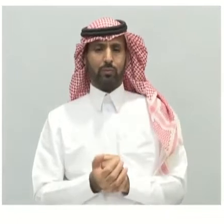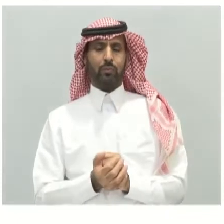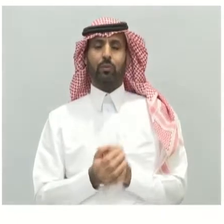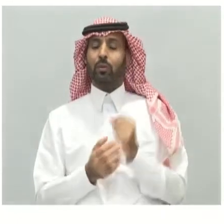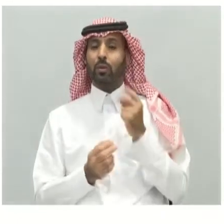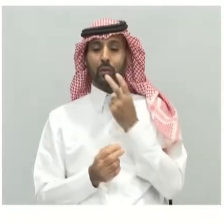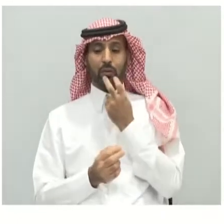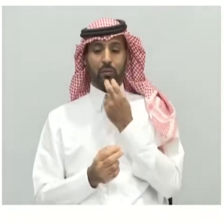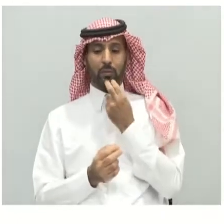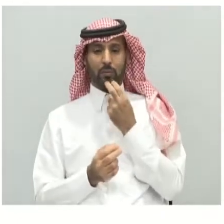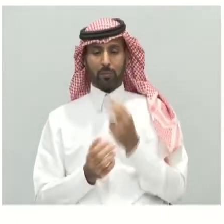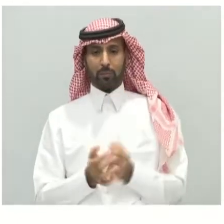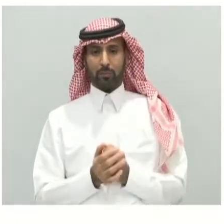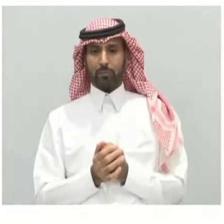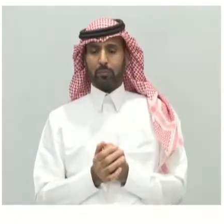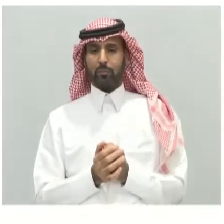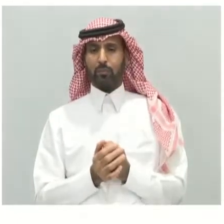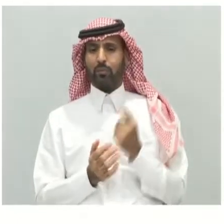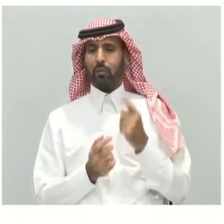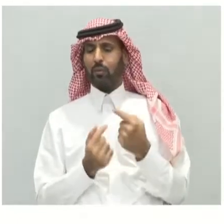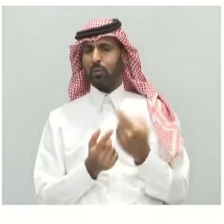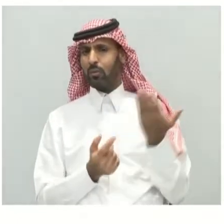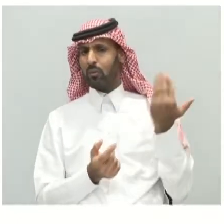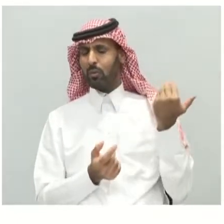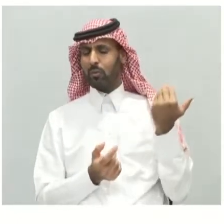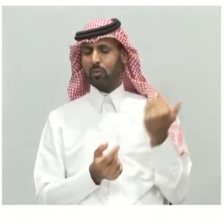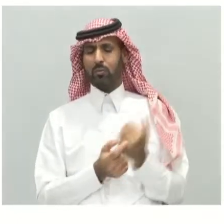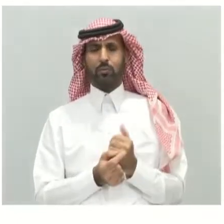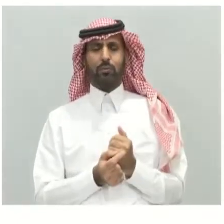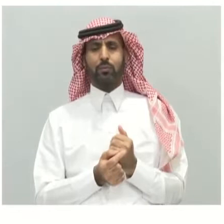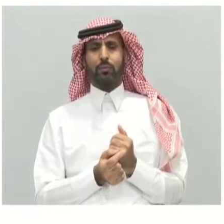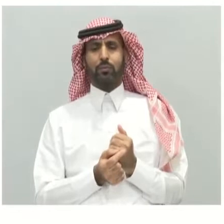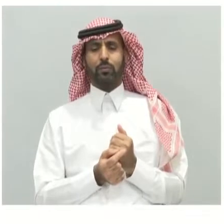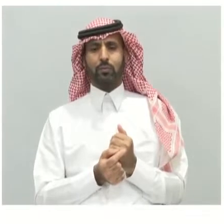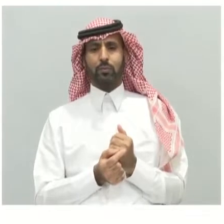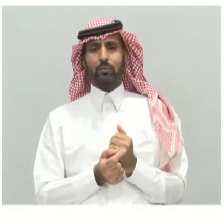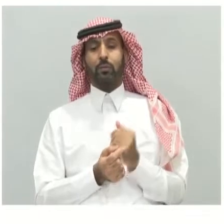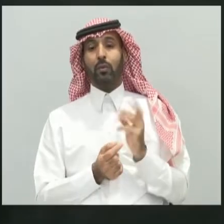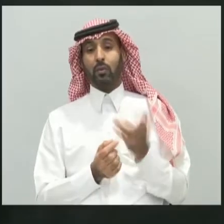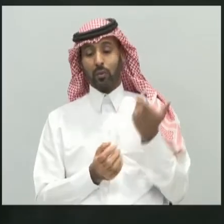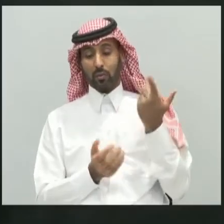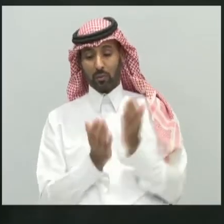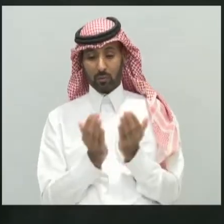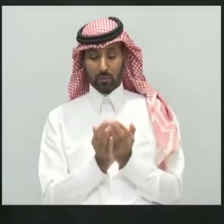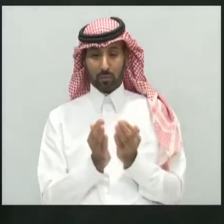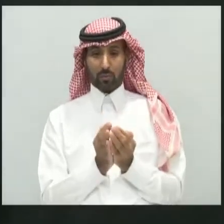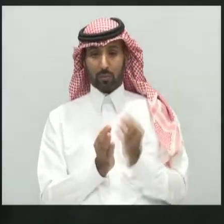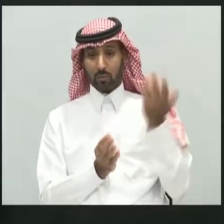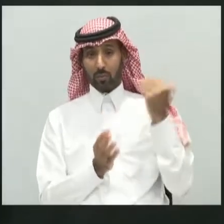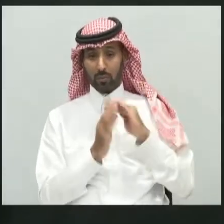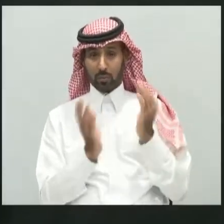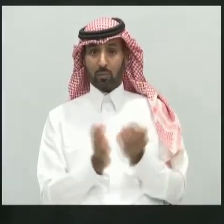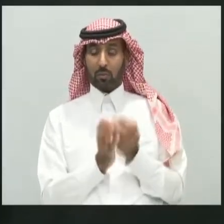today, inshallah. If we want to recall what we have taken previously, last class we took Lesson 2, Pair